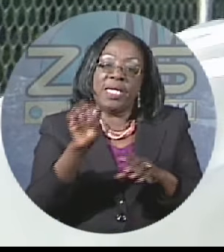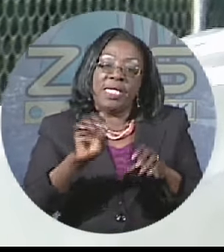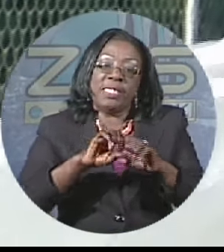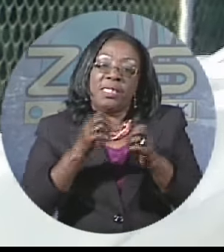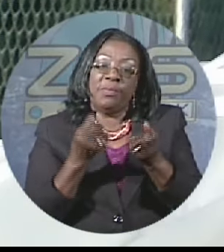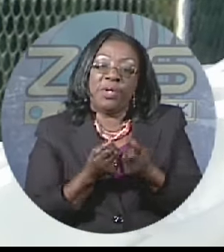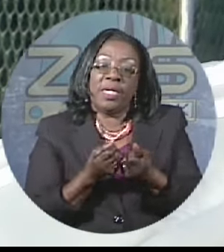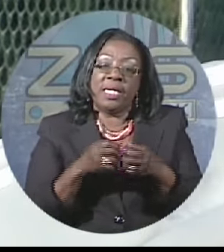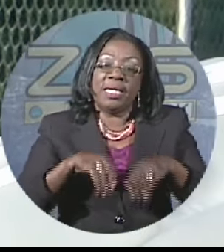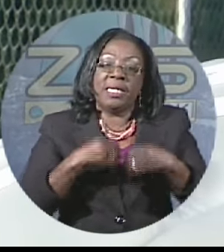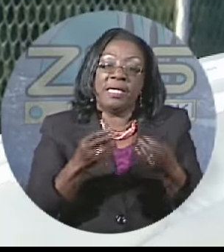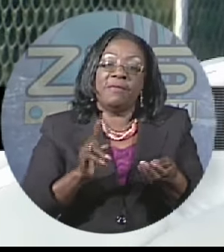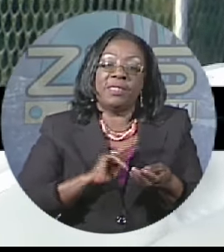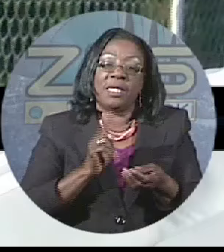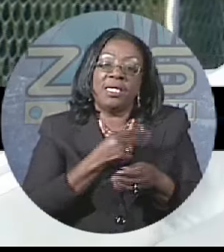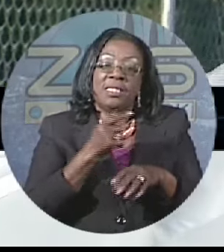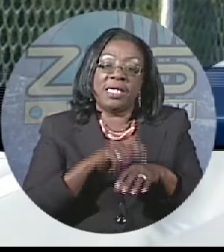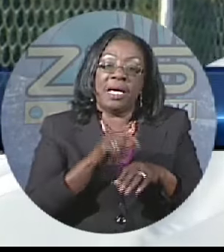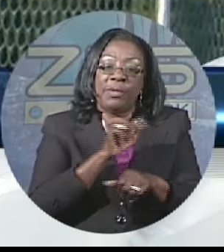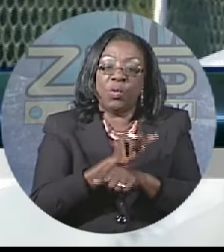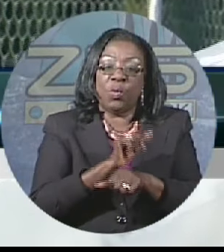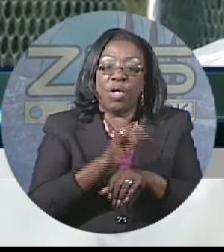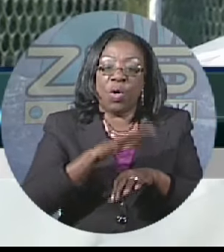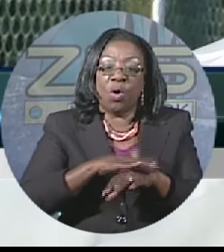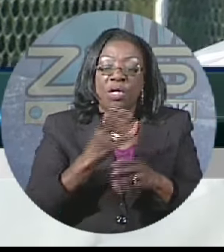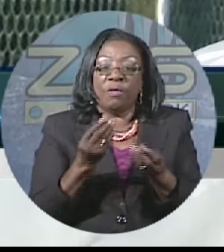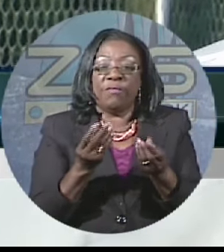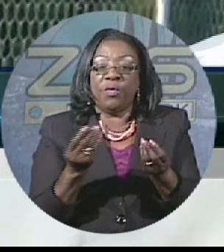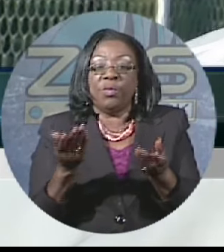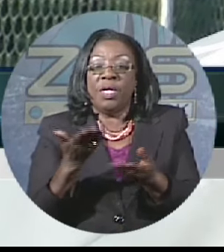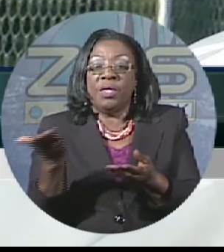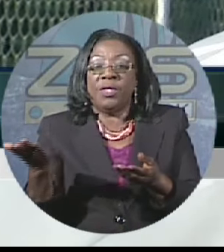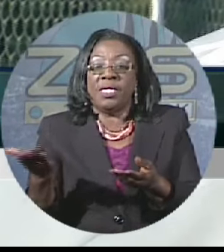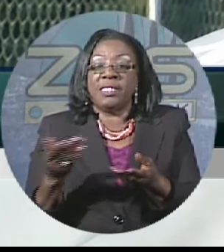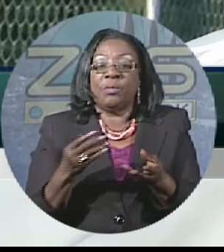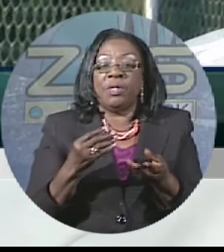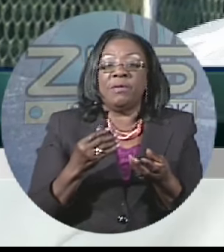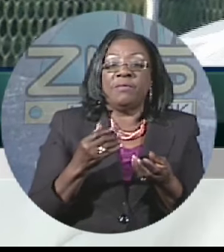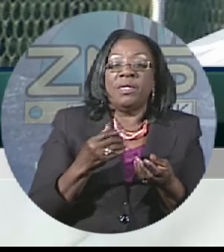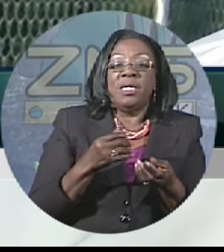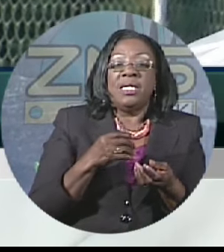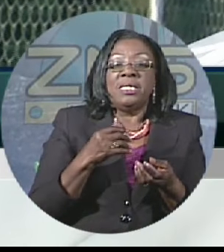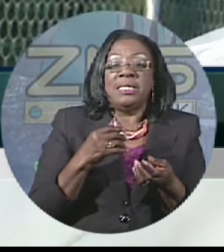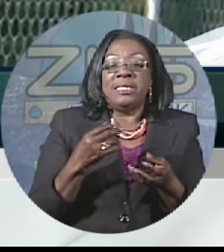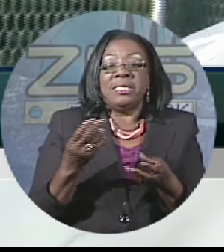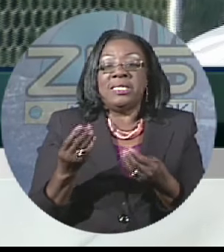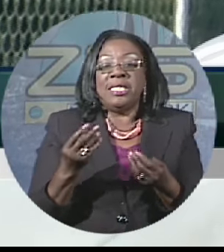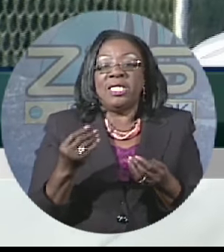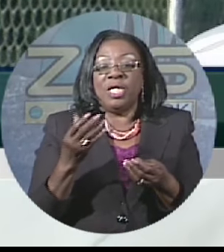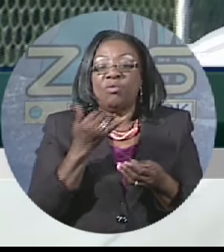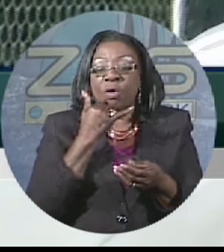I think it gives us some time to work on a few of the things that we've done wrong for this second half, and